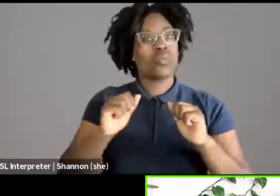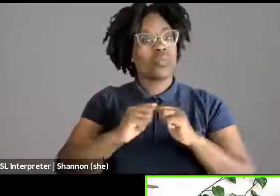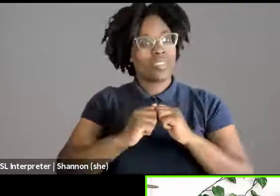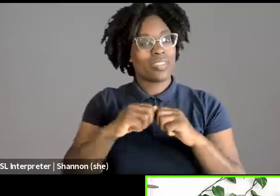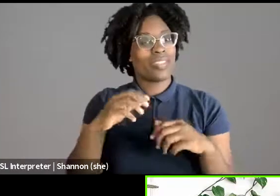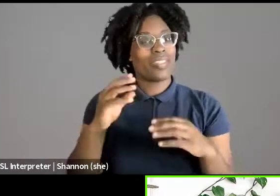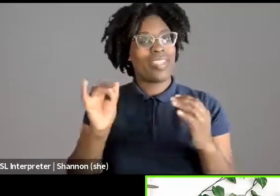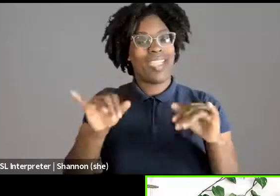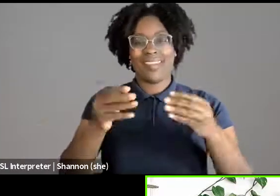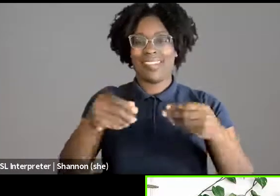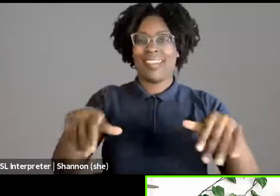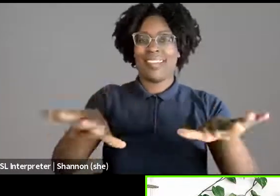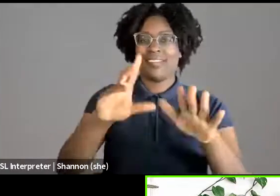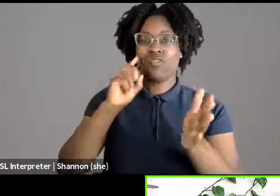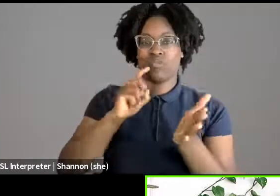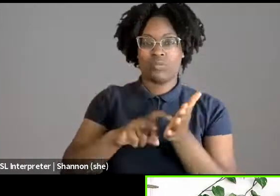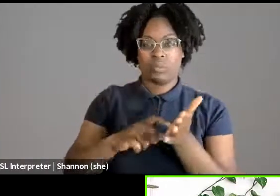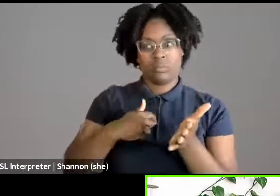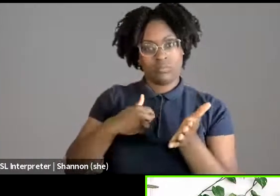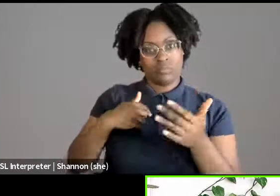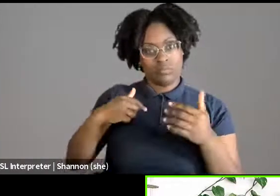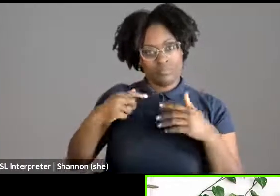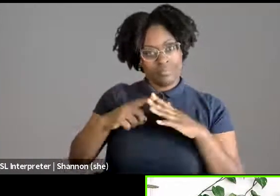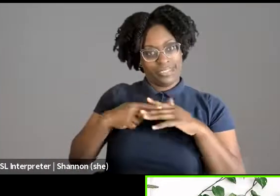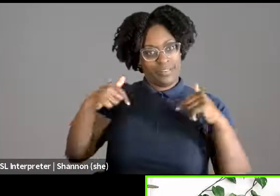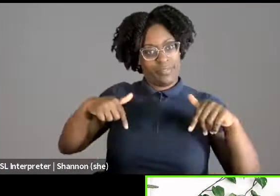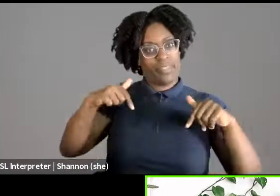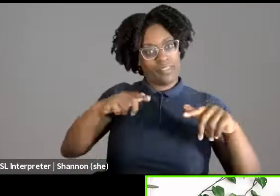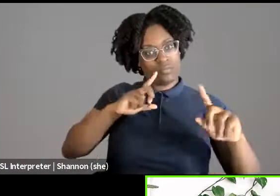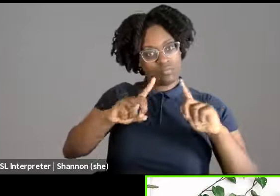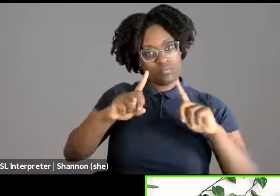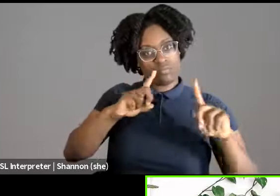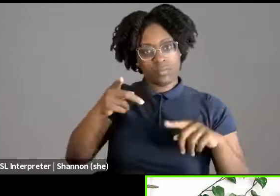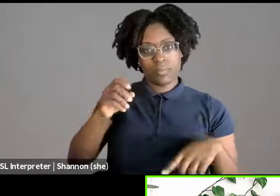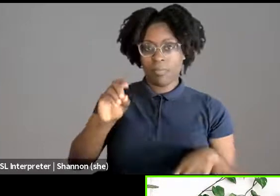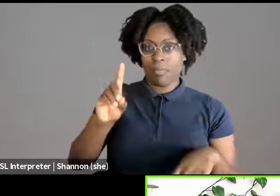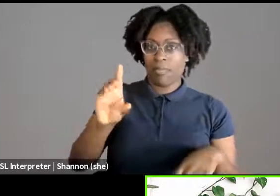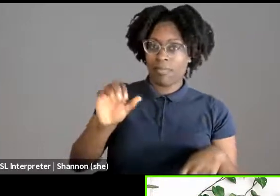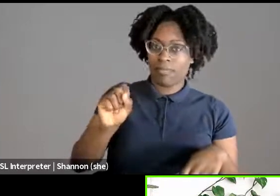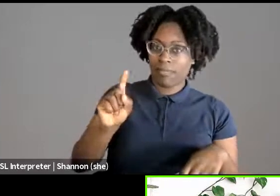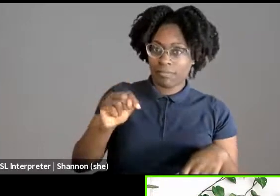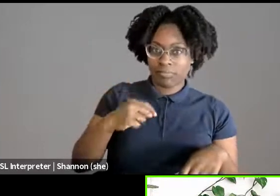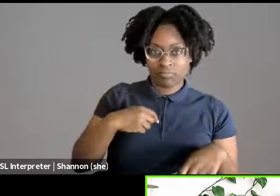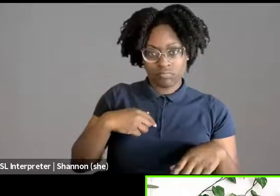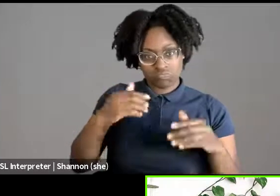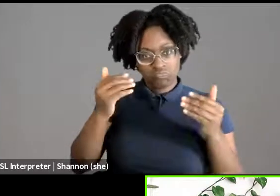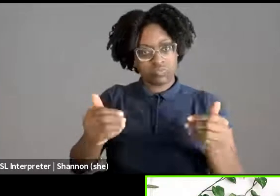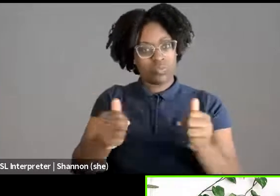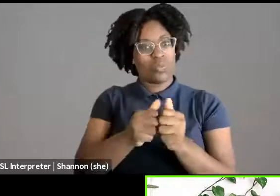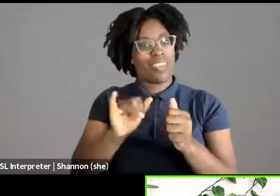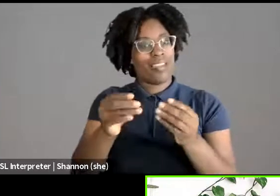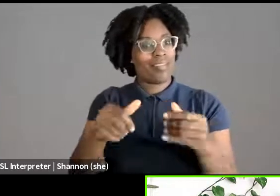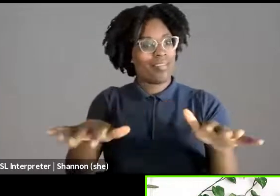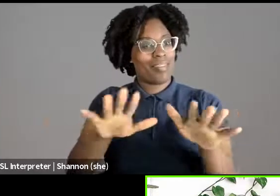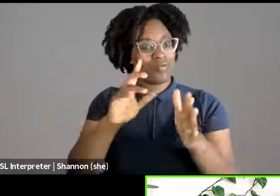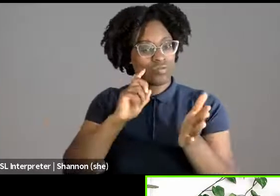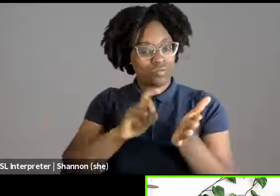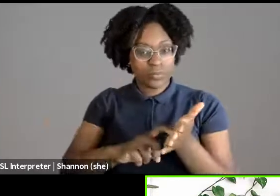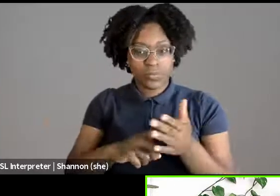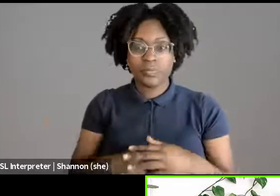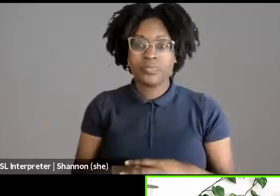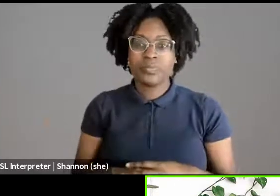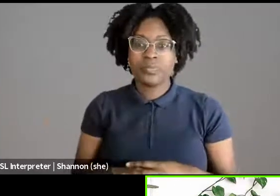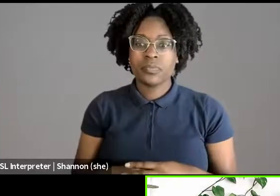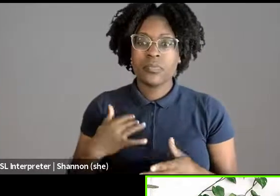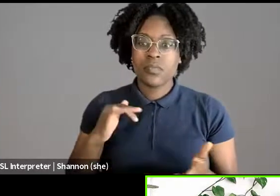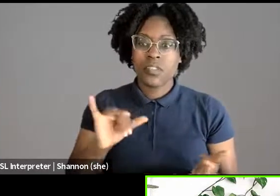being able to provide the tribes whose territories you're working or living on with some means